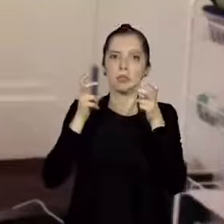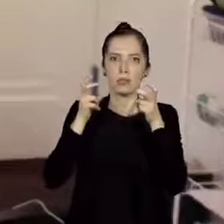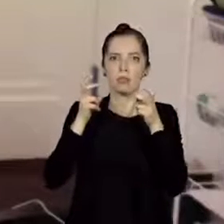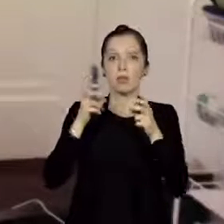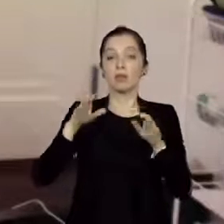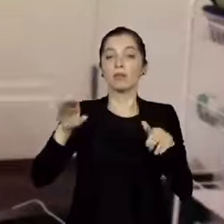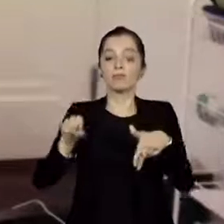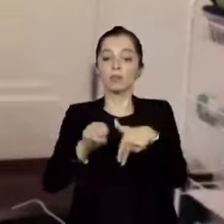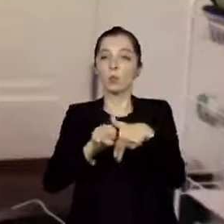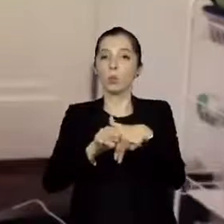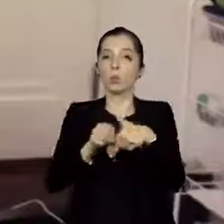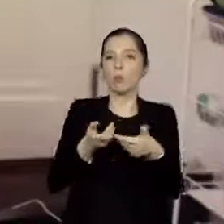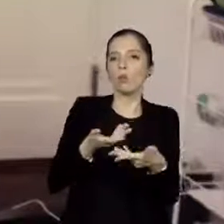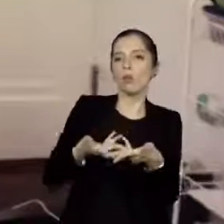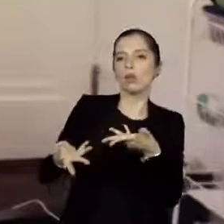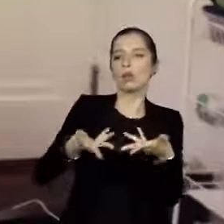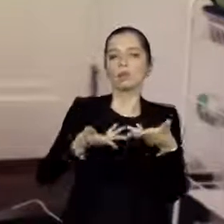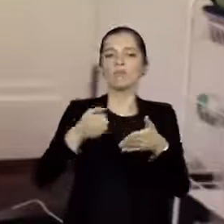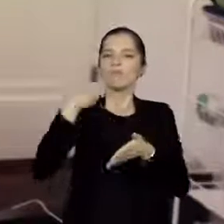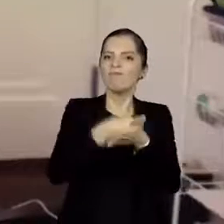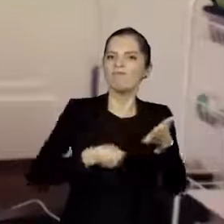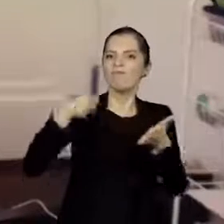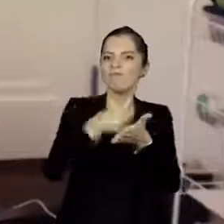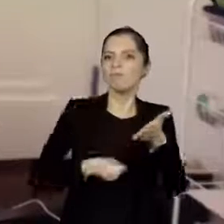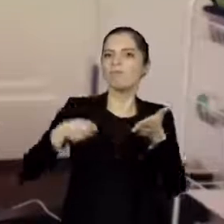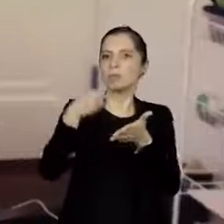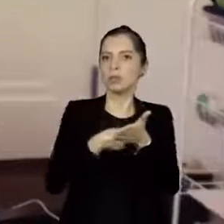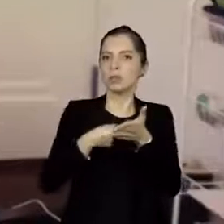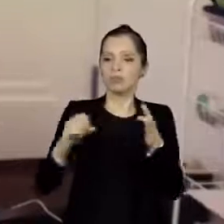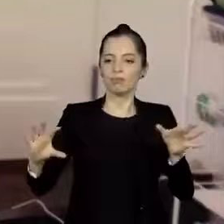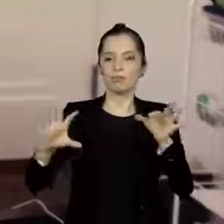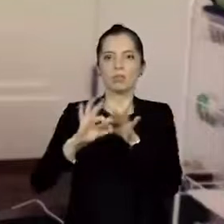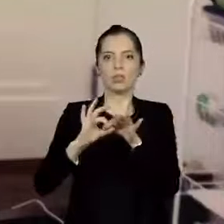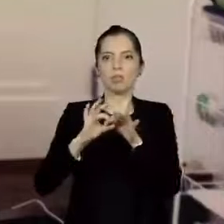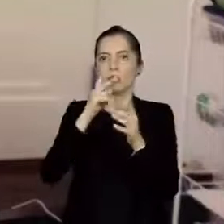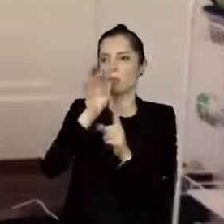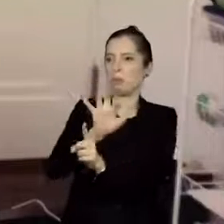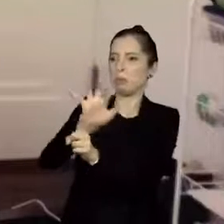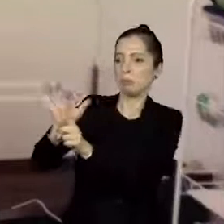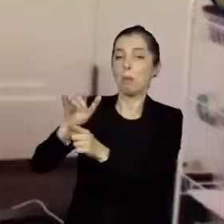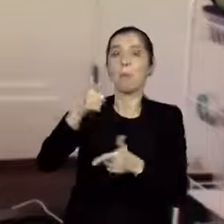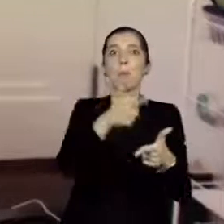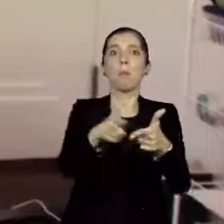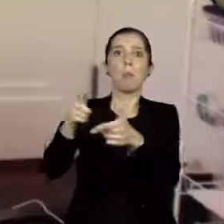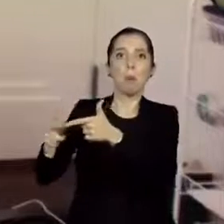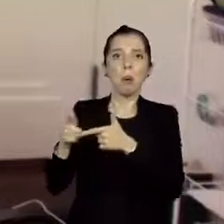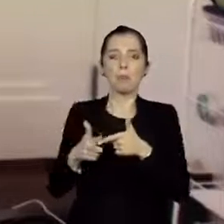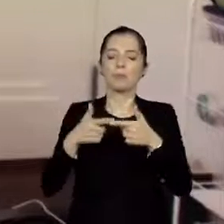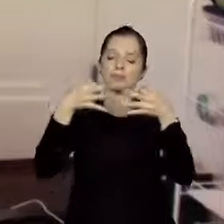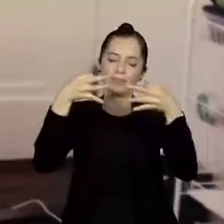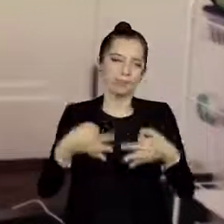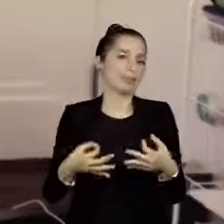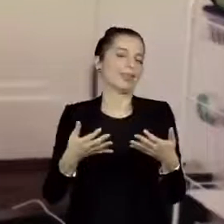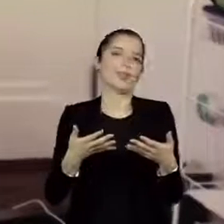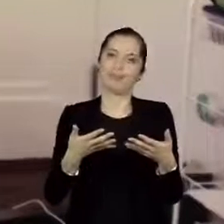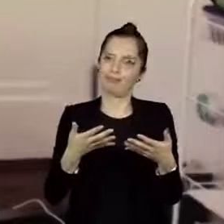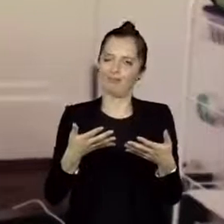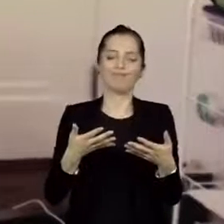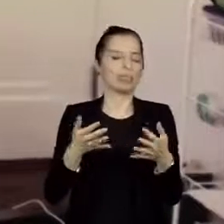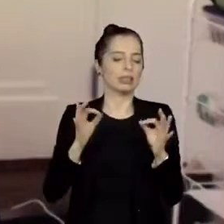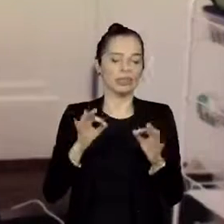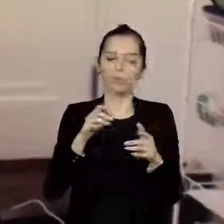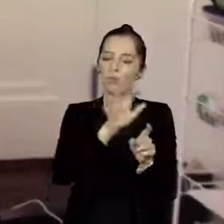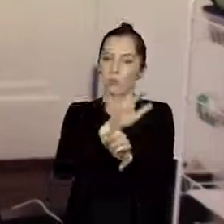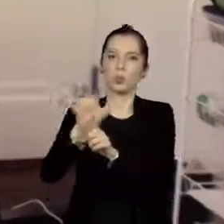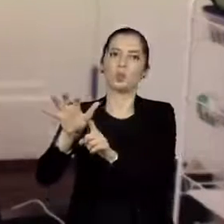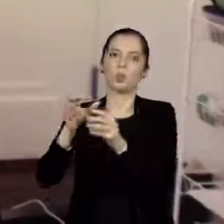so right now, diplomacy and engagement need to smother this problem,